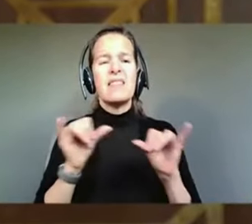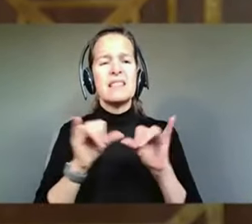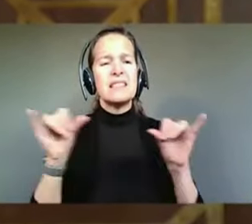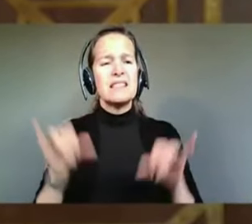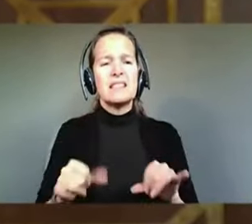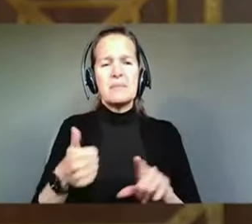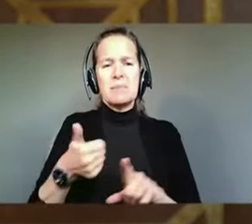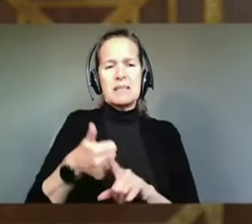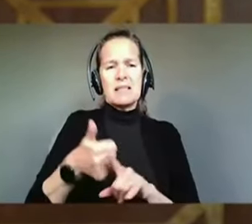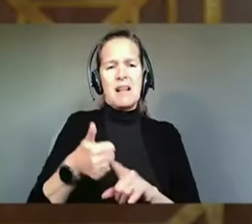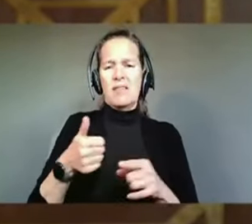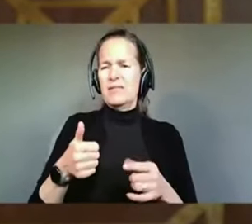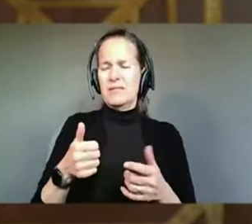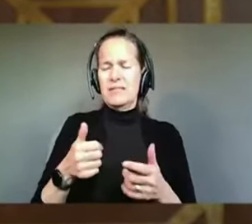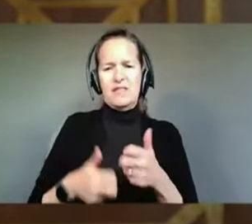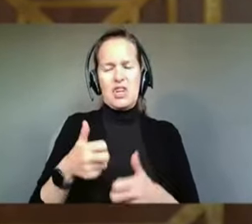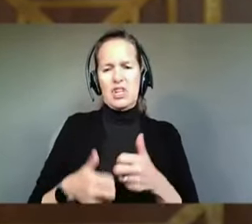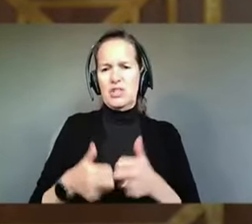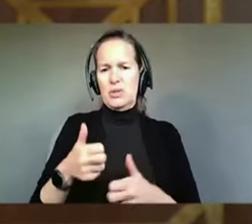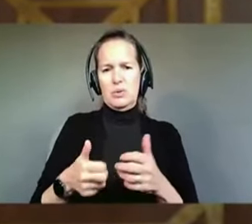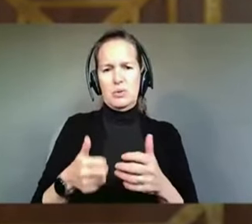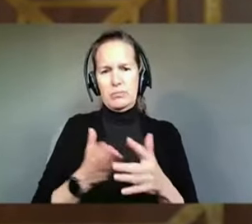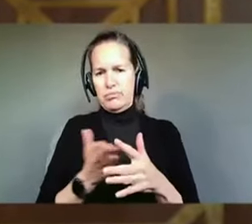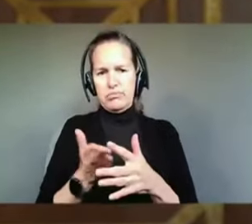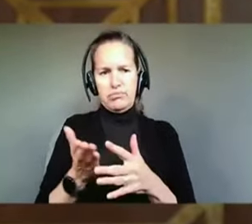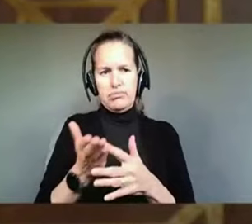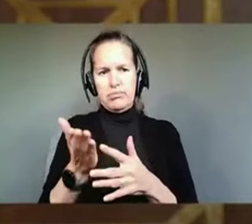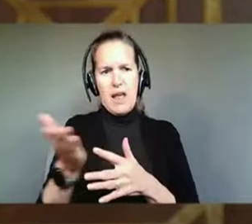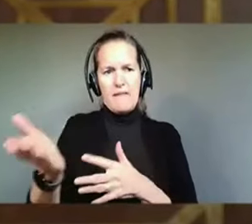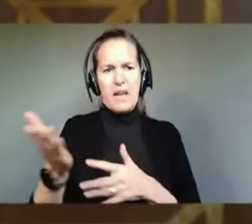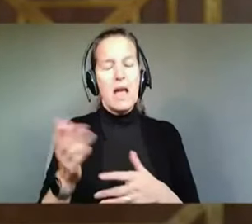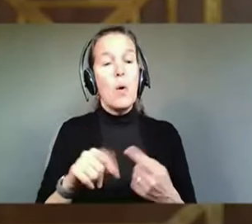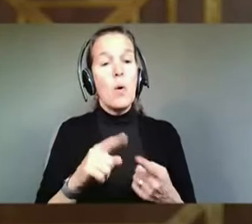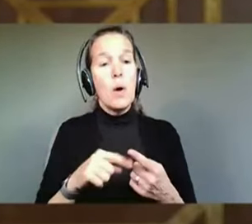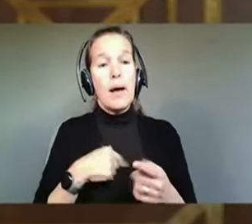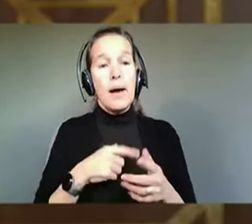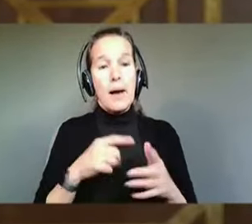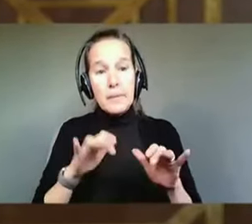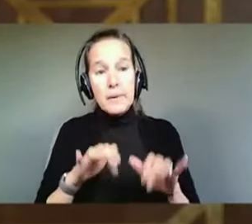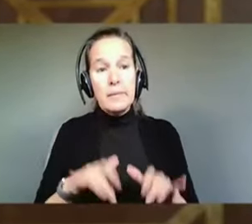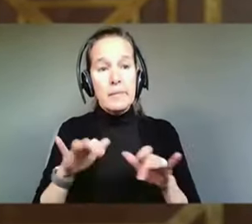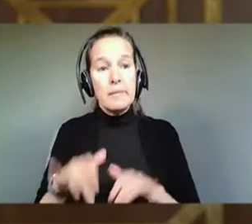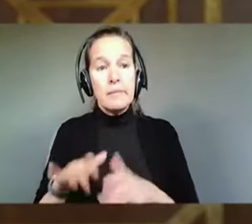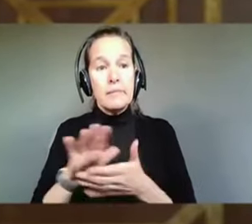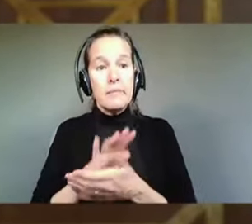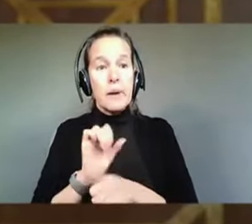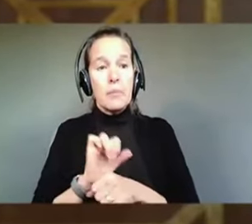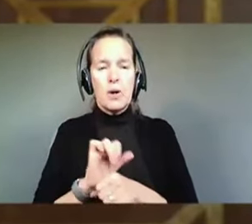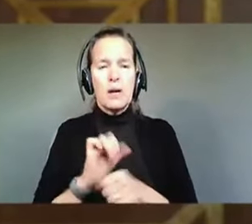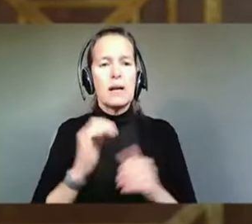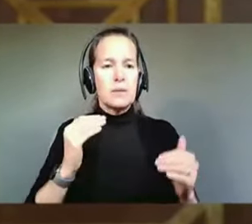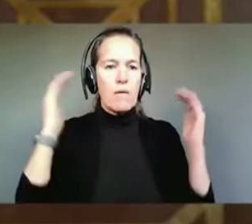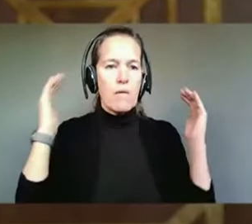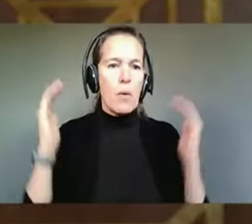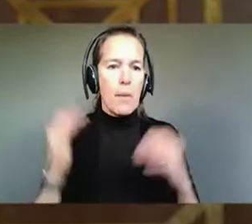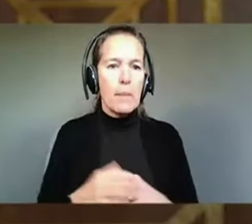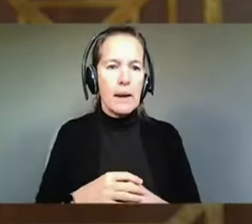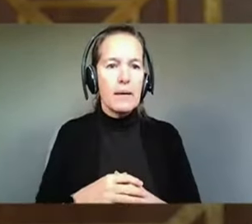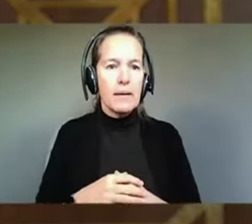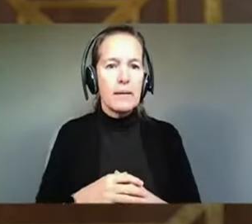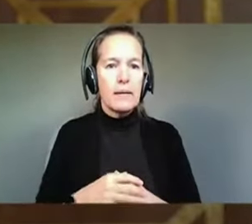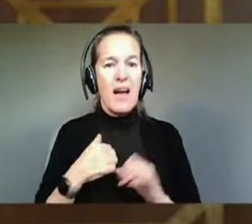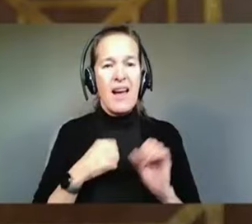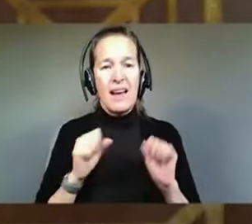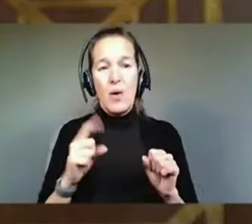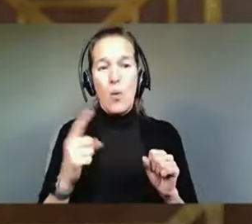navigate. You know, when I'm working on the paperwork, it's very overwhelming, and I can only work on it, but for